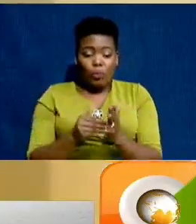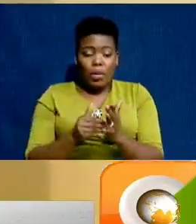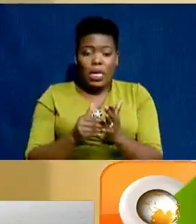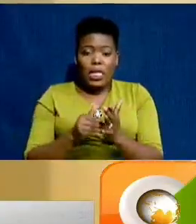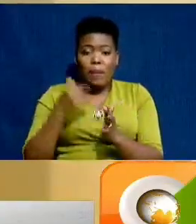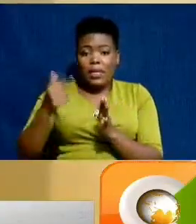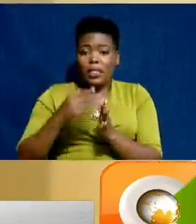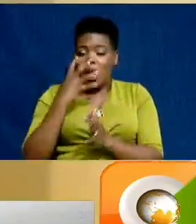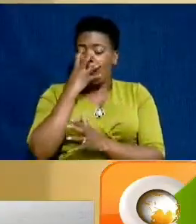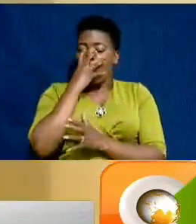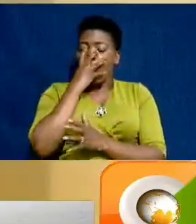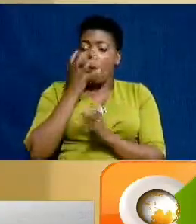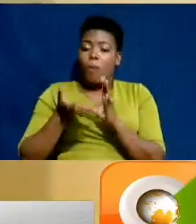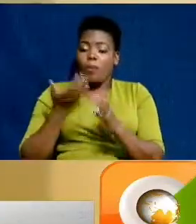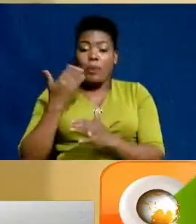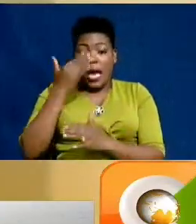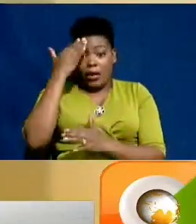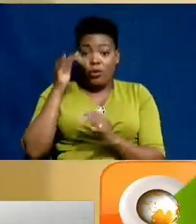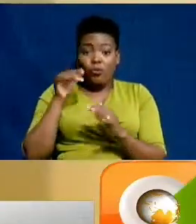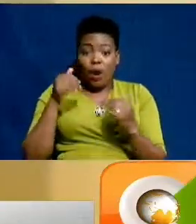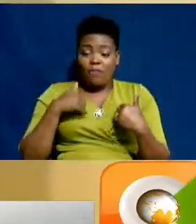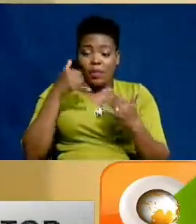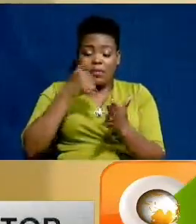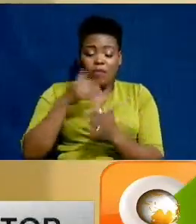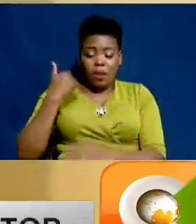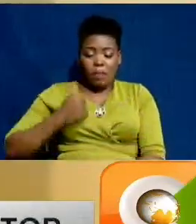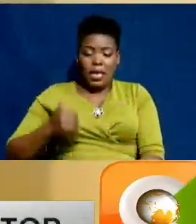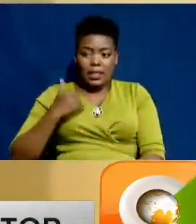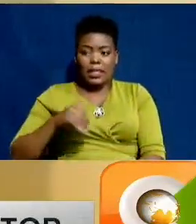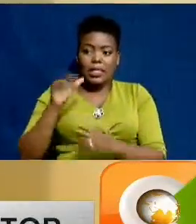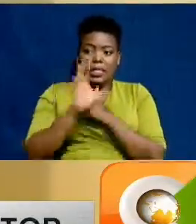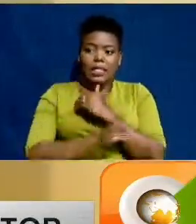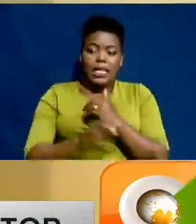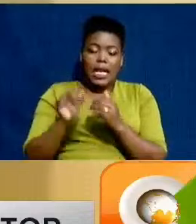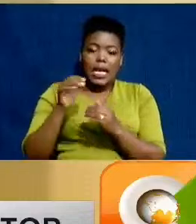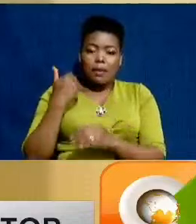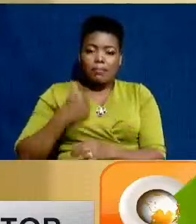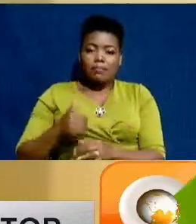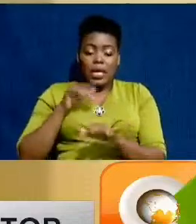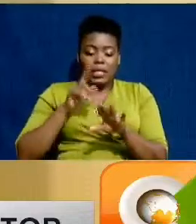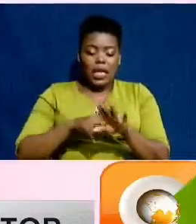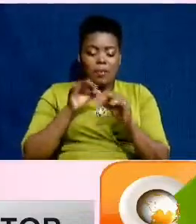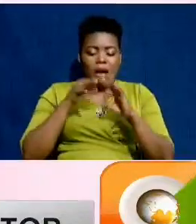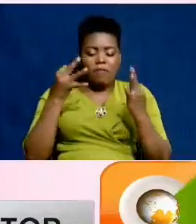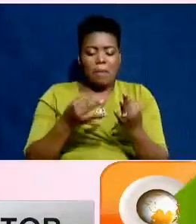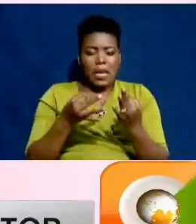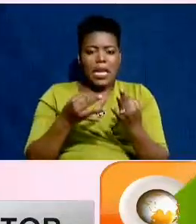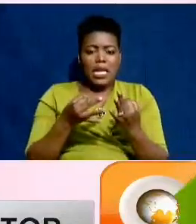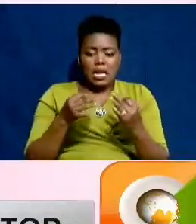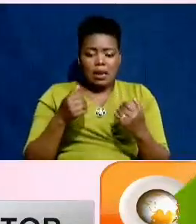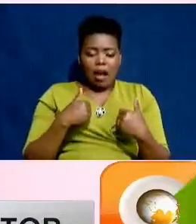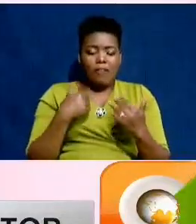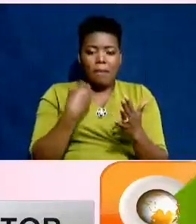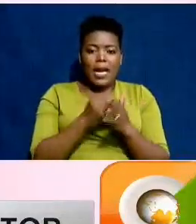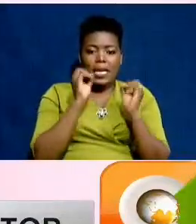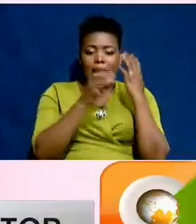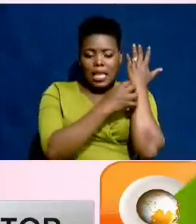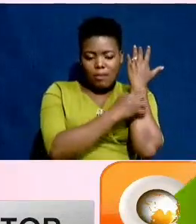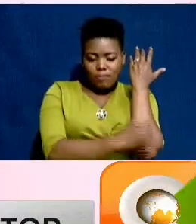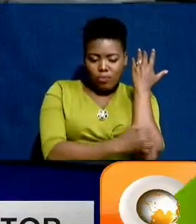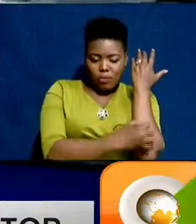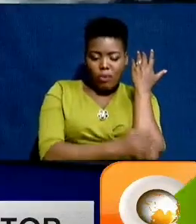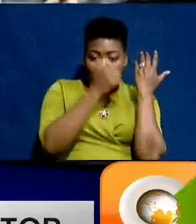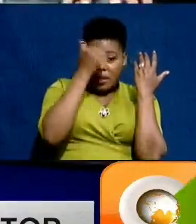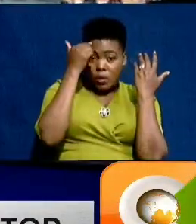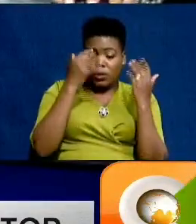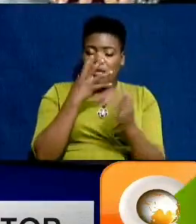We know that you've been involved in landmark surgeries in this country. When a loved one is struggling financially because their loved one